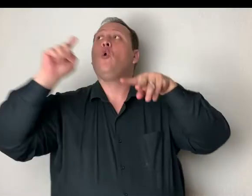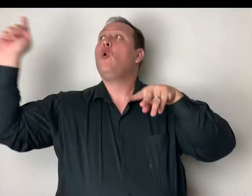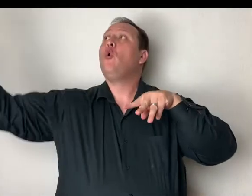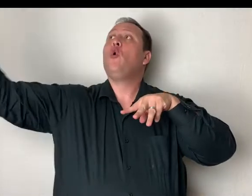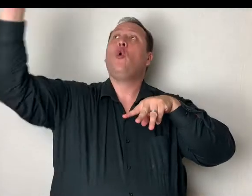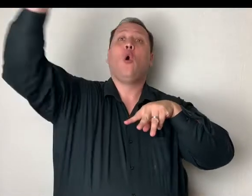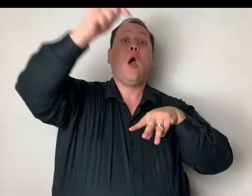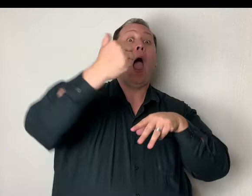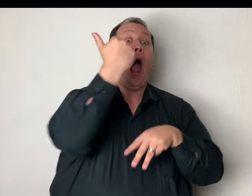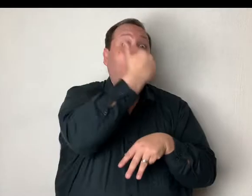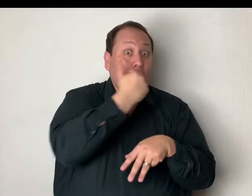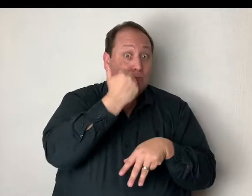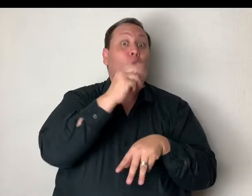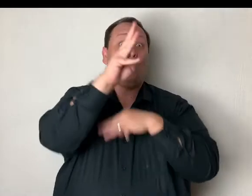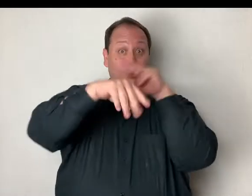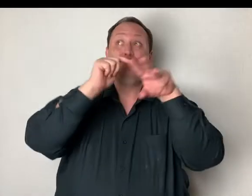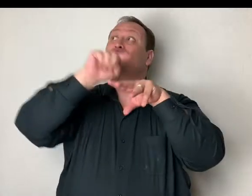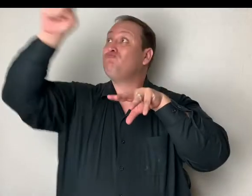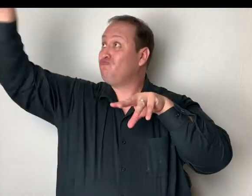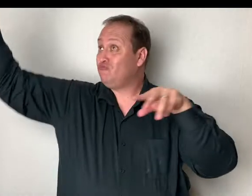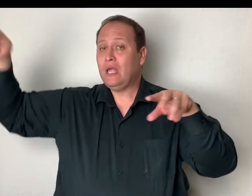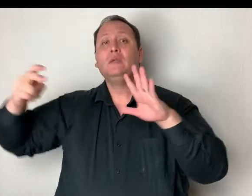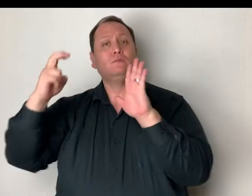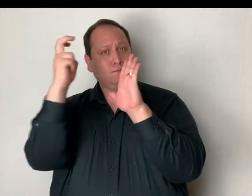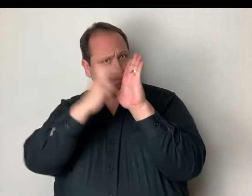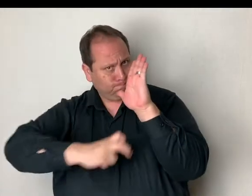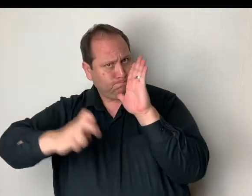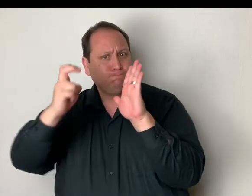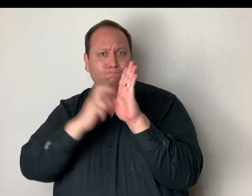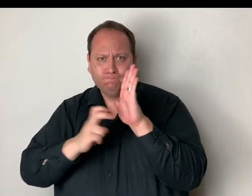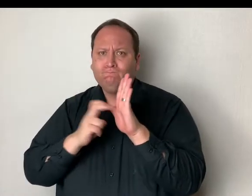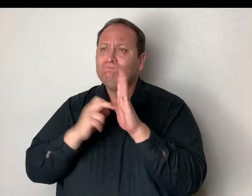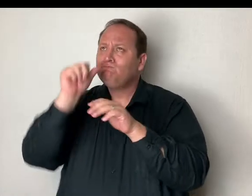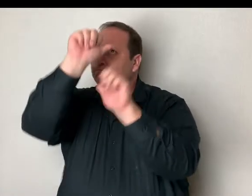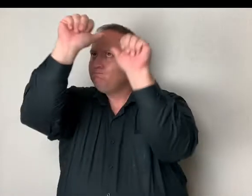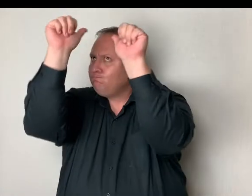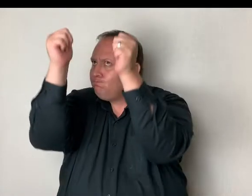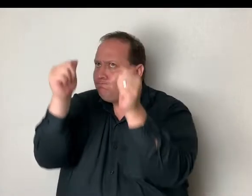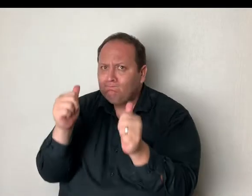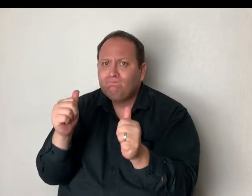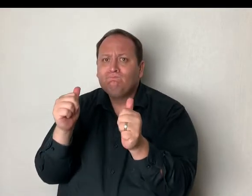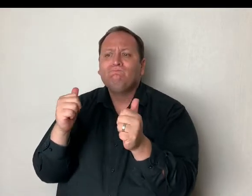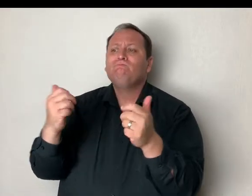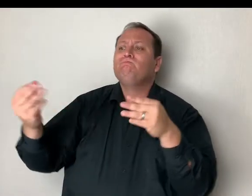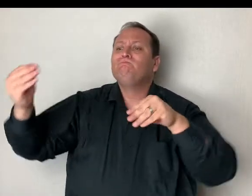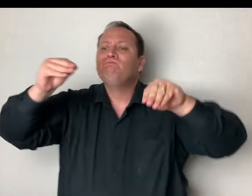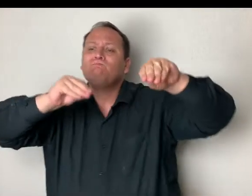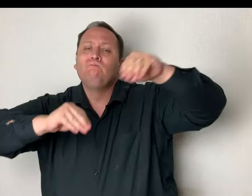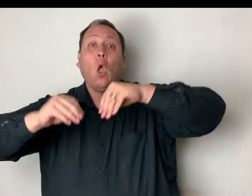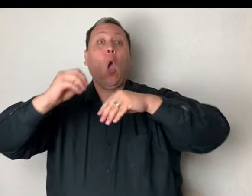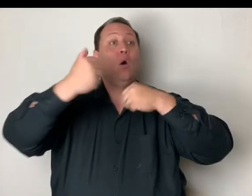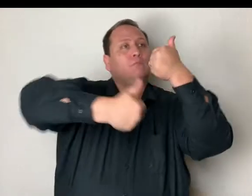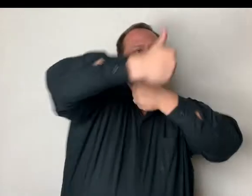world, practitioners, artists. We're going to be holding design competitions to get ideas. It's going to be a